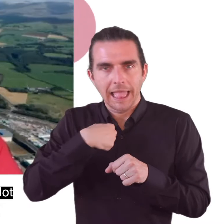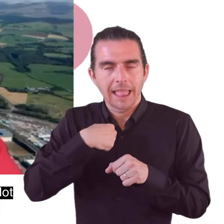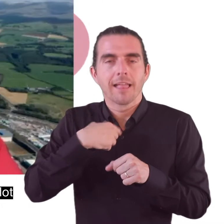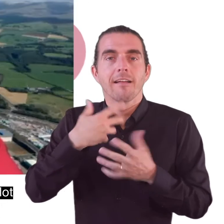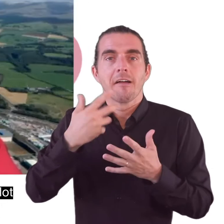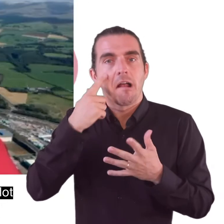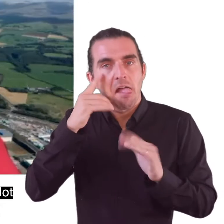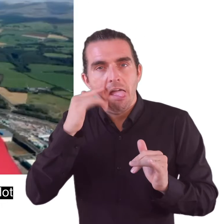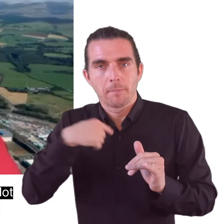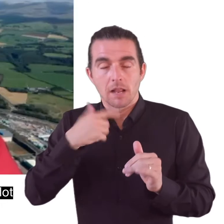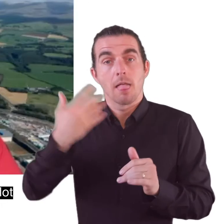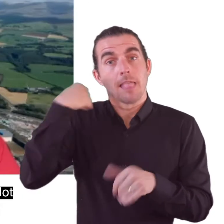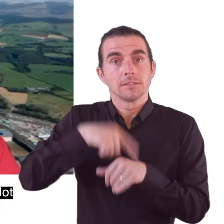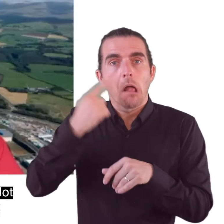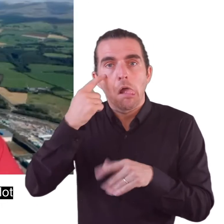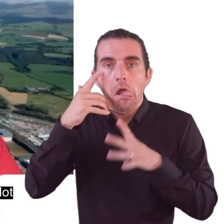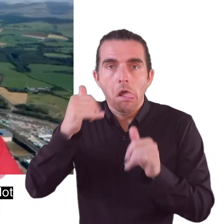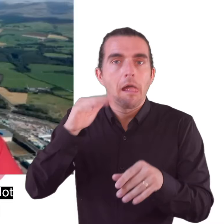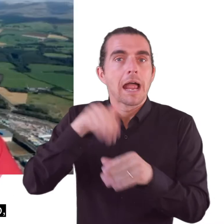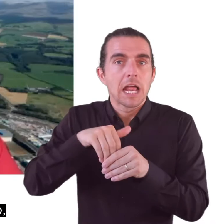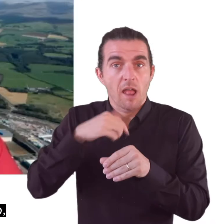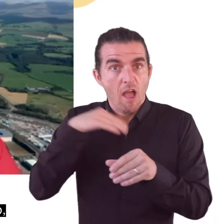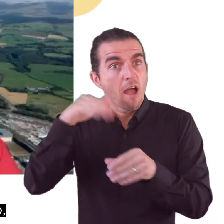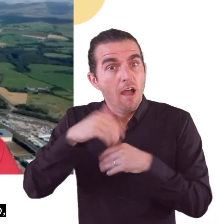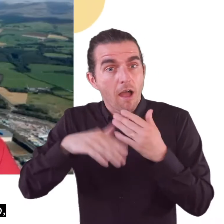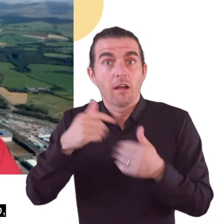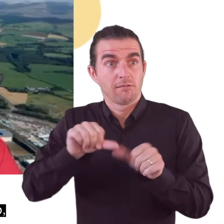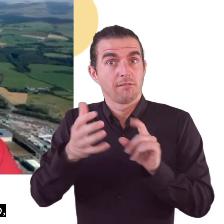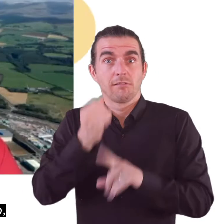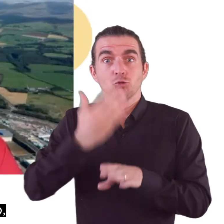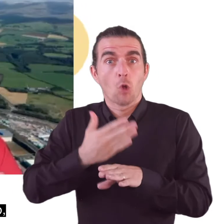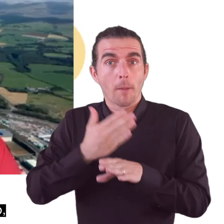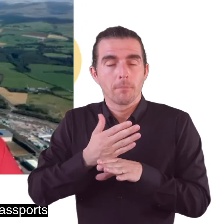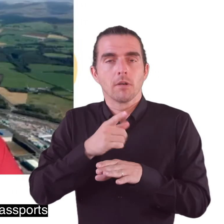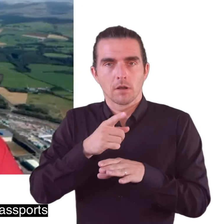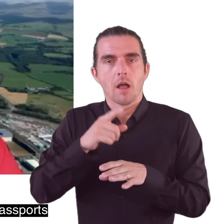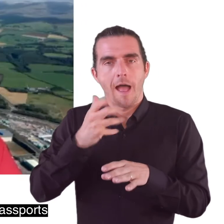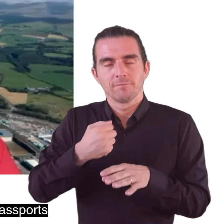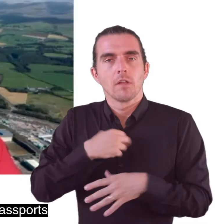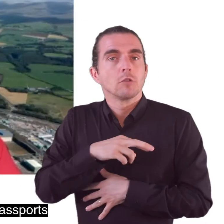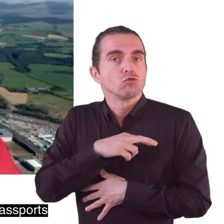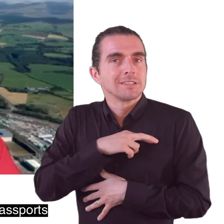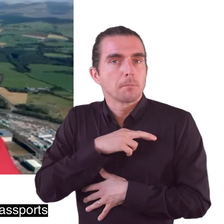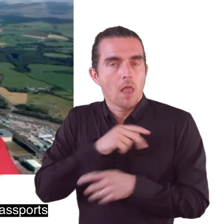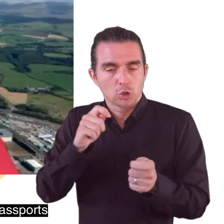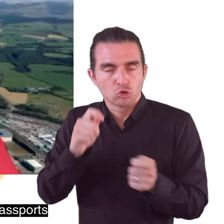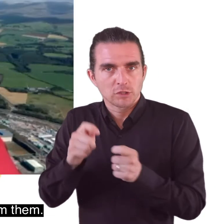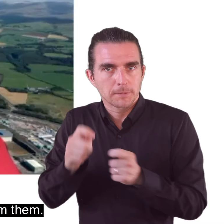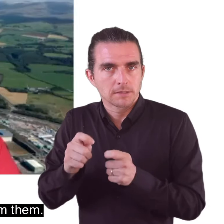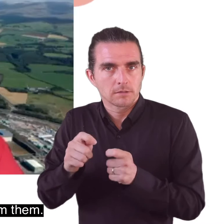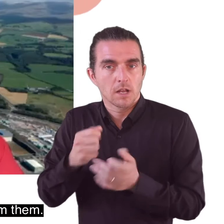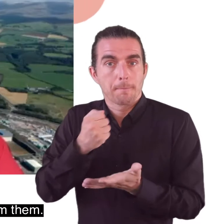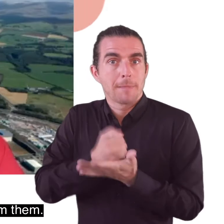was part of the pilot before I got this role and it became my job, is reasonable adjustments passports